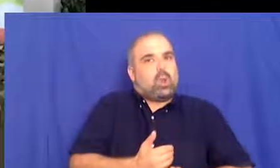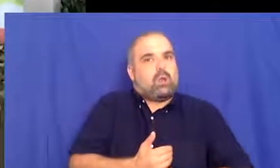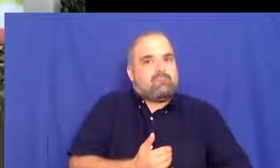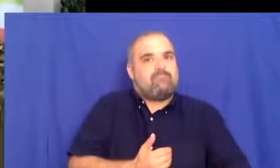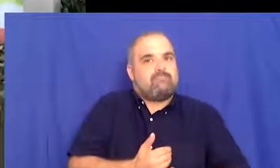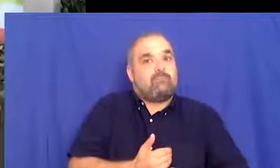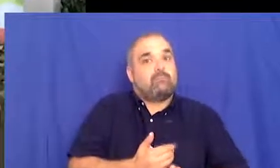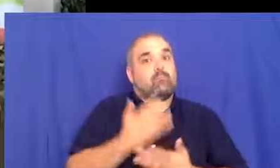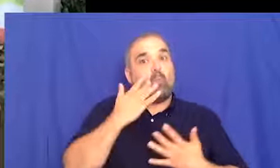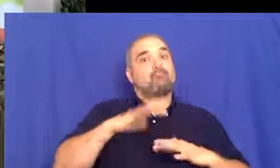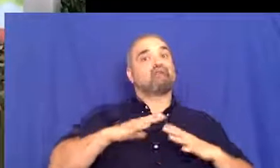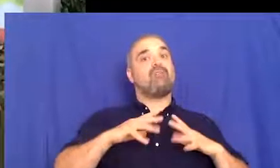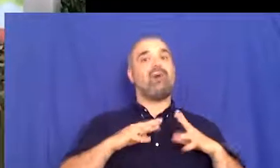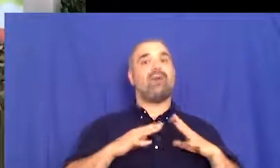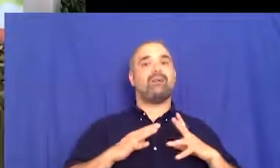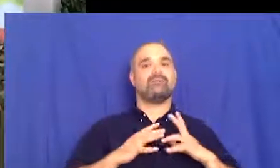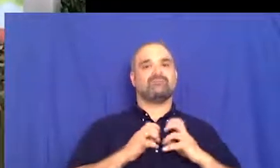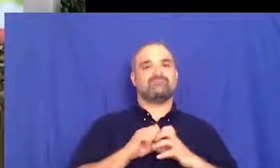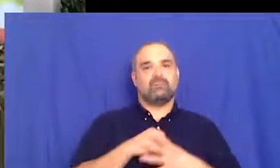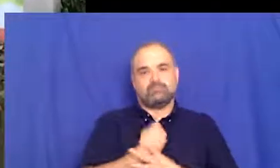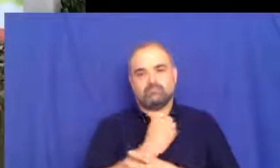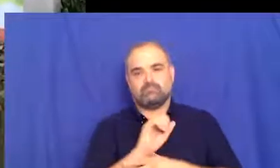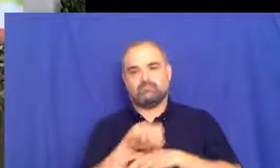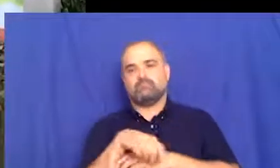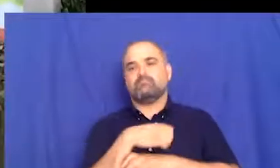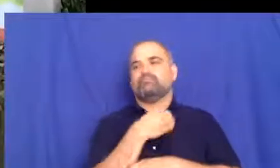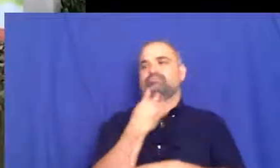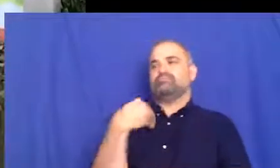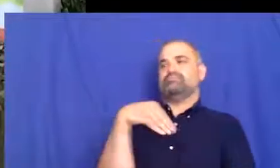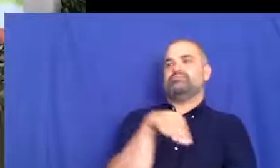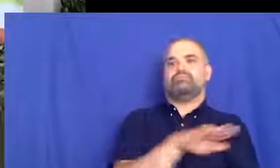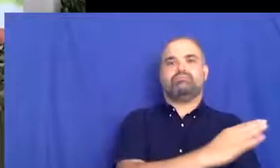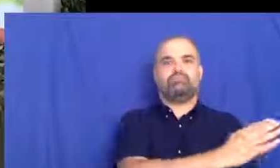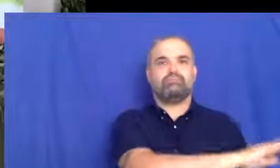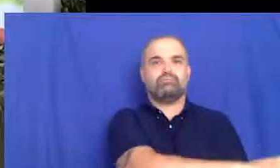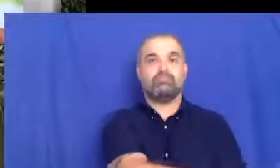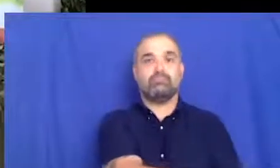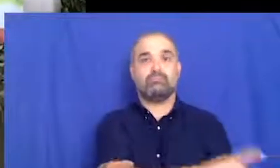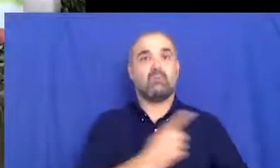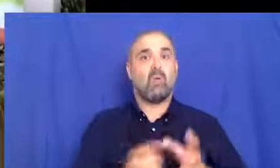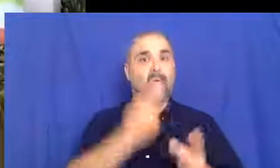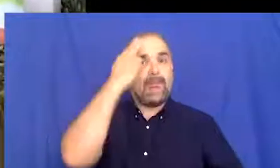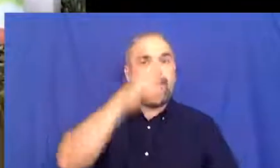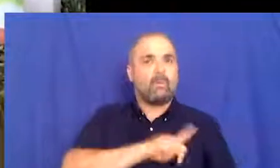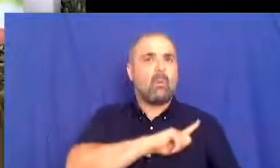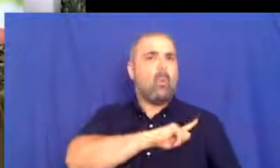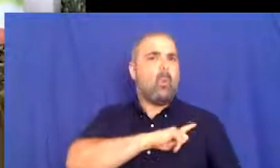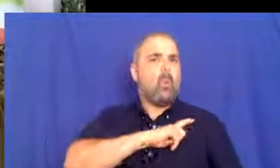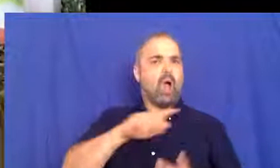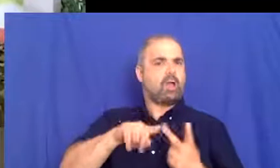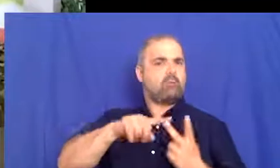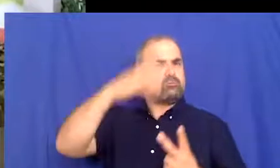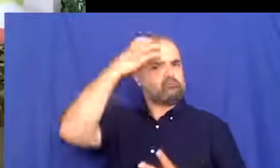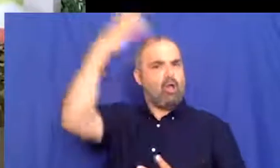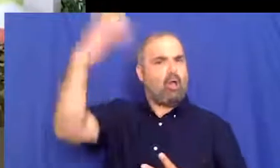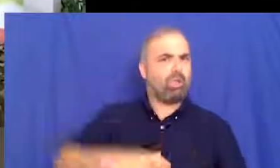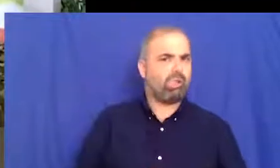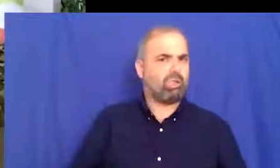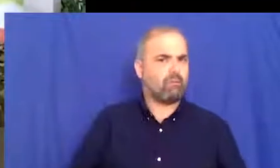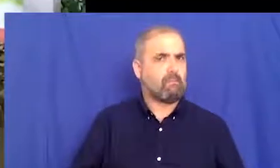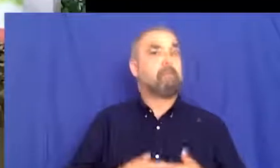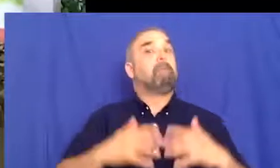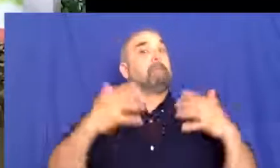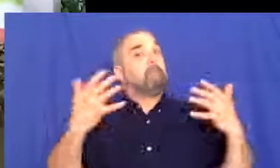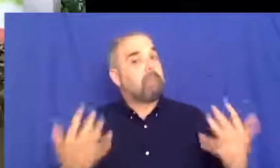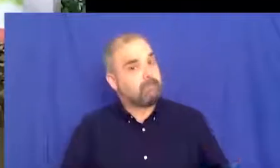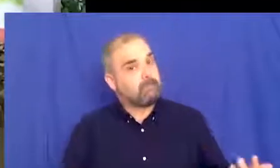feeling more relaxed, then he will actually come out with his ball and start exploring just a little bit. The other name for them, being a royal python, that